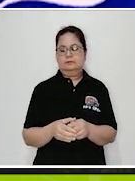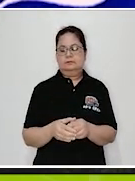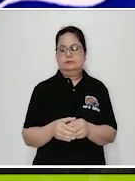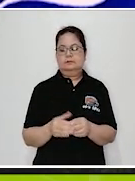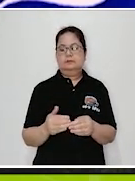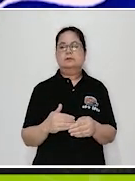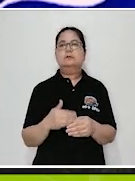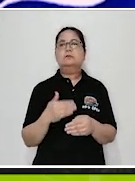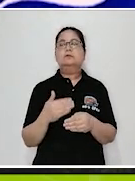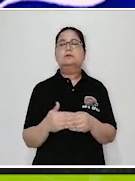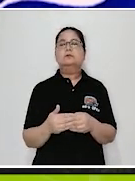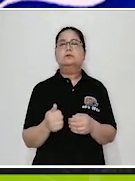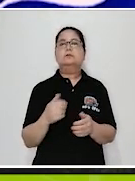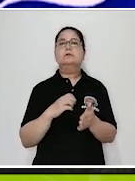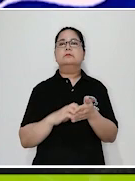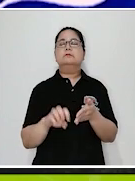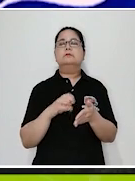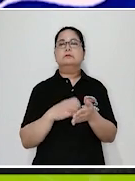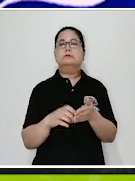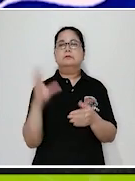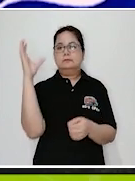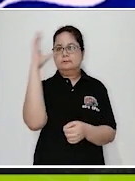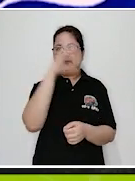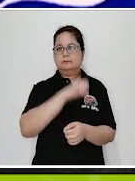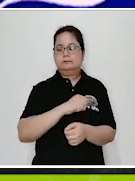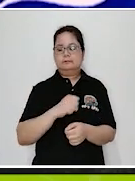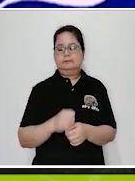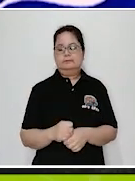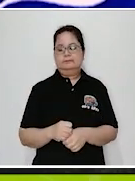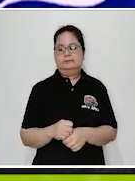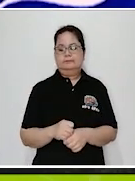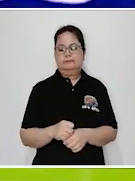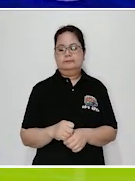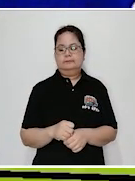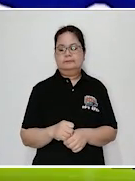That is another way to practice predicting.